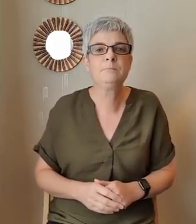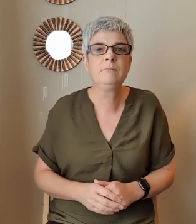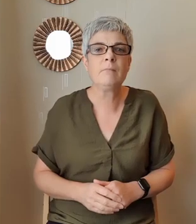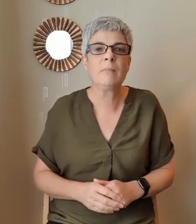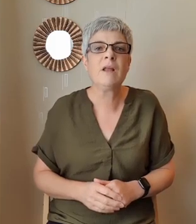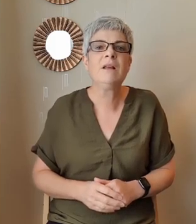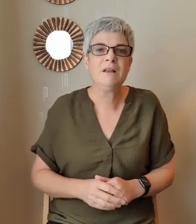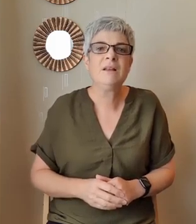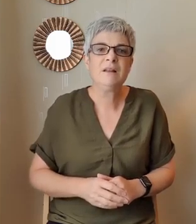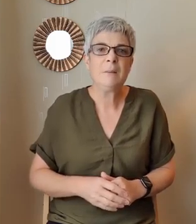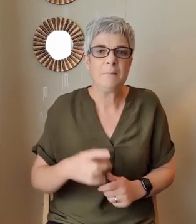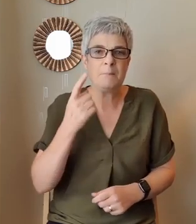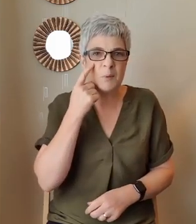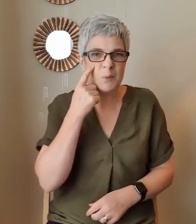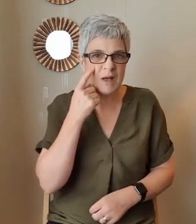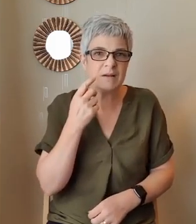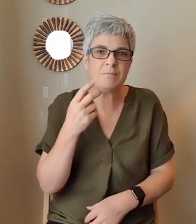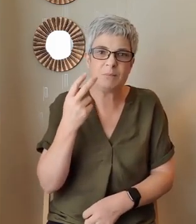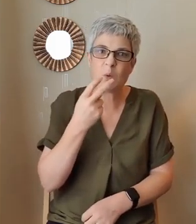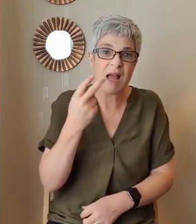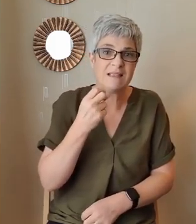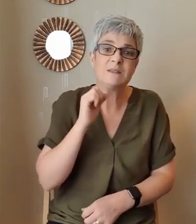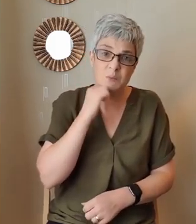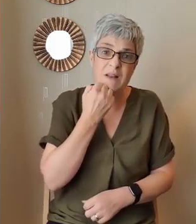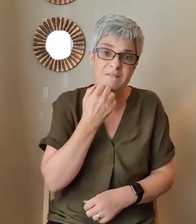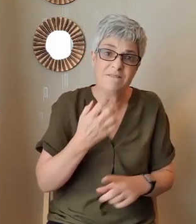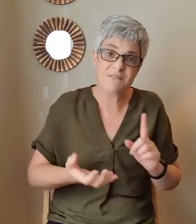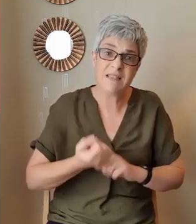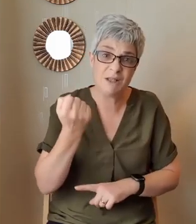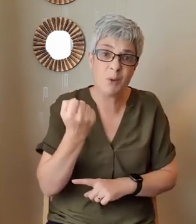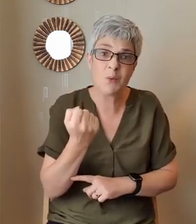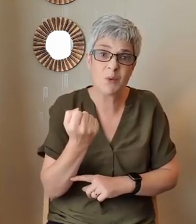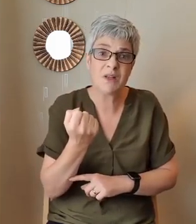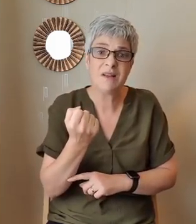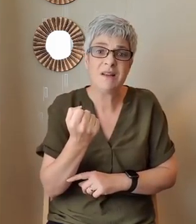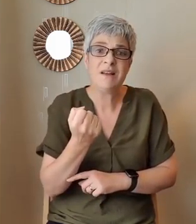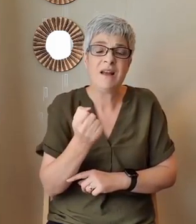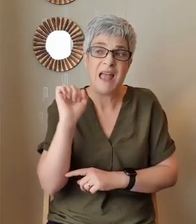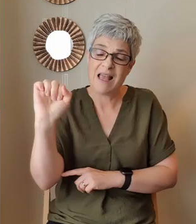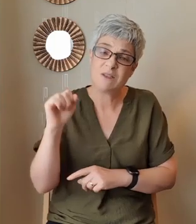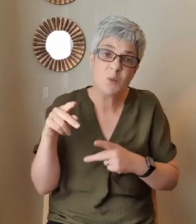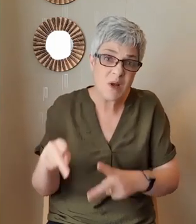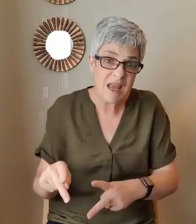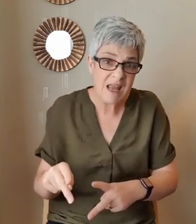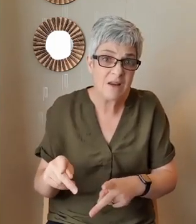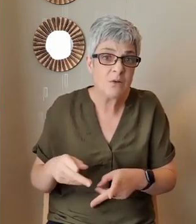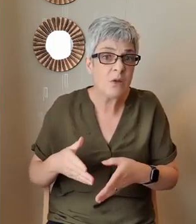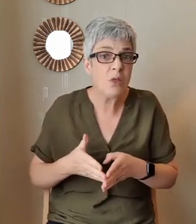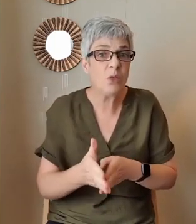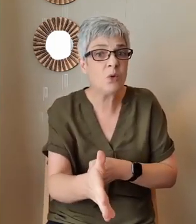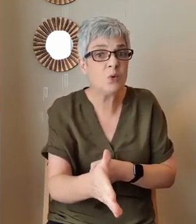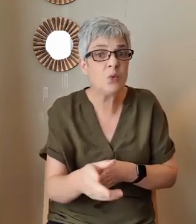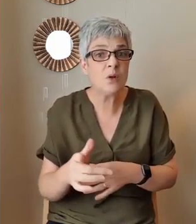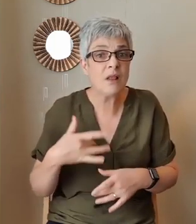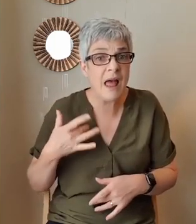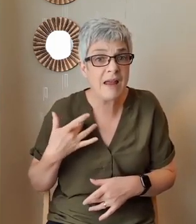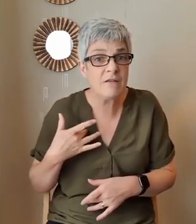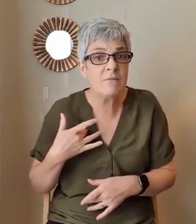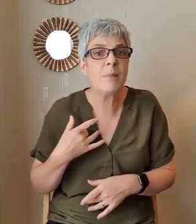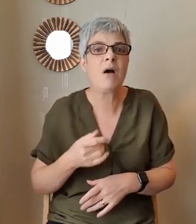And old Blue Eyes will find out that doing it his way was not simply a way to go through life, but it was a way into eternal